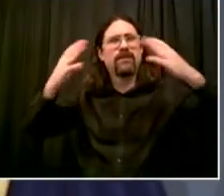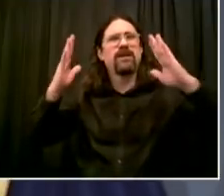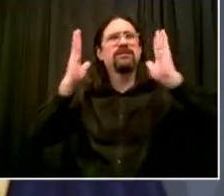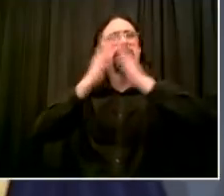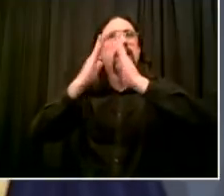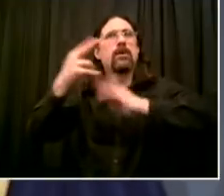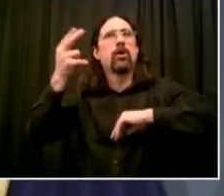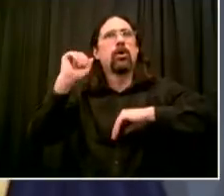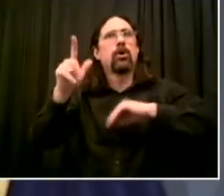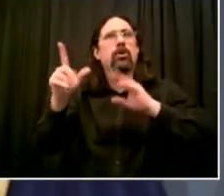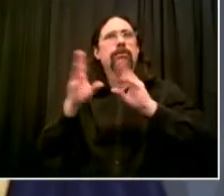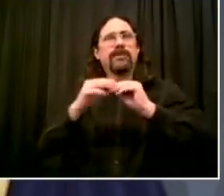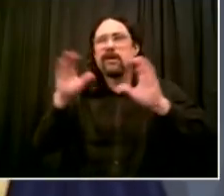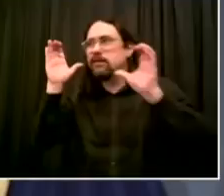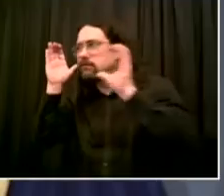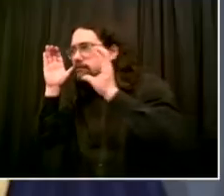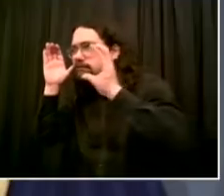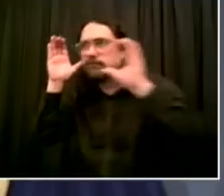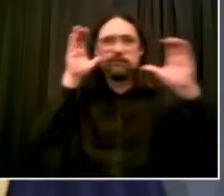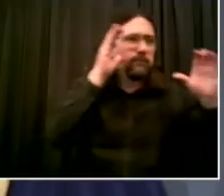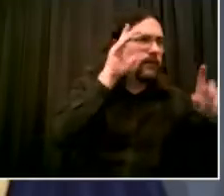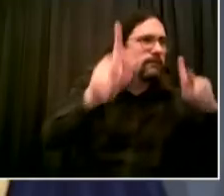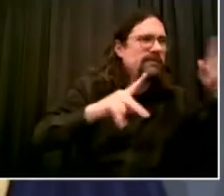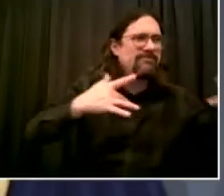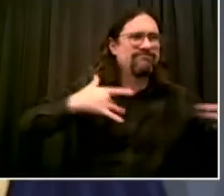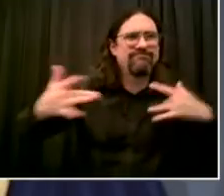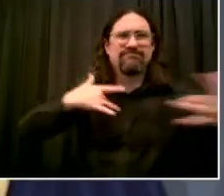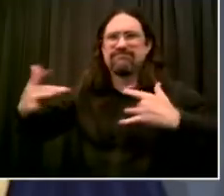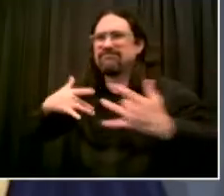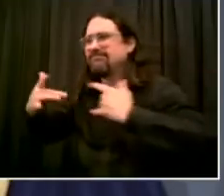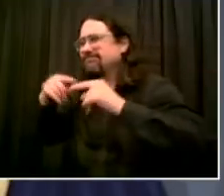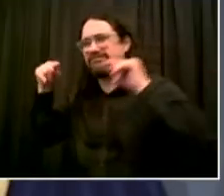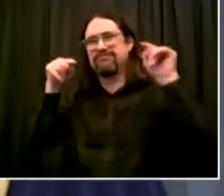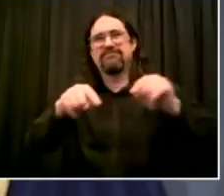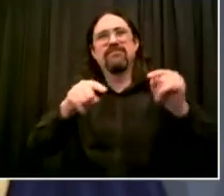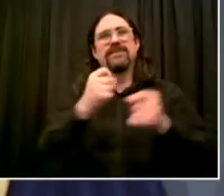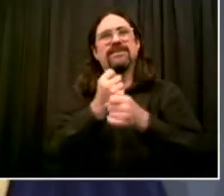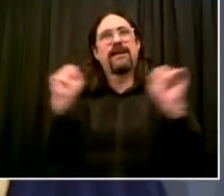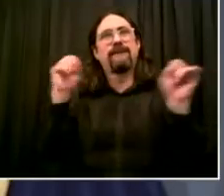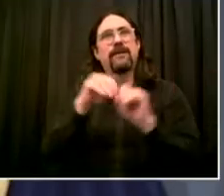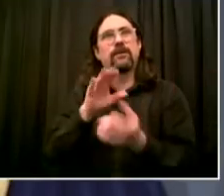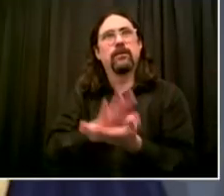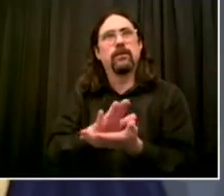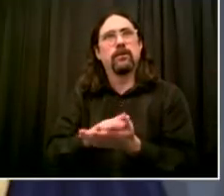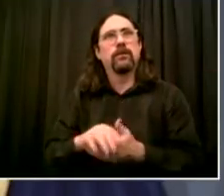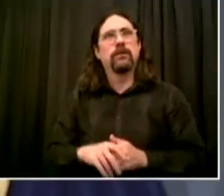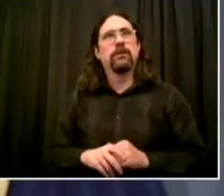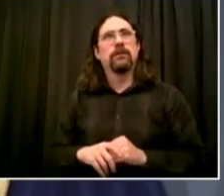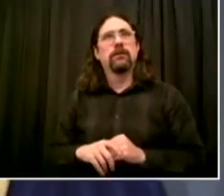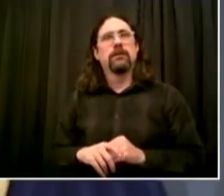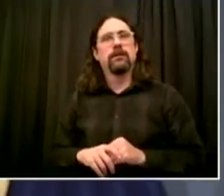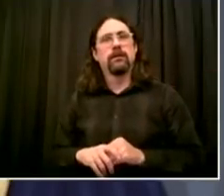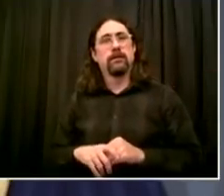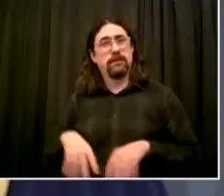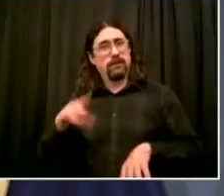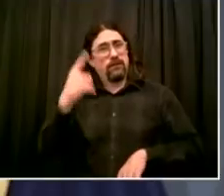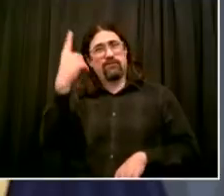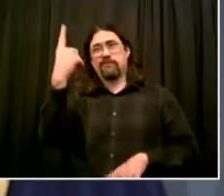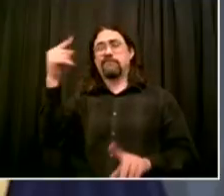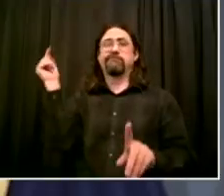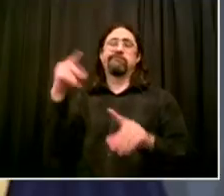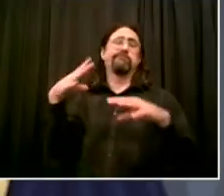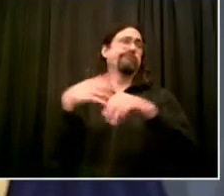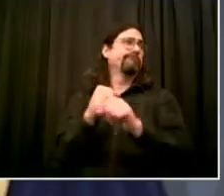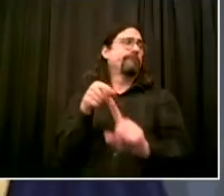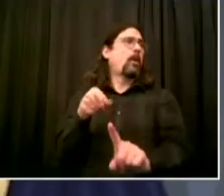It's not just one way or another, Alex. I think we have to think about the fact that school safety as it's currently configured has done a lot to